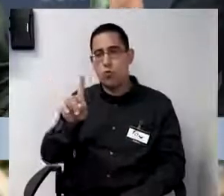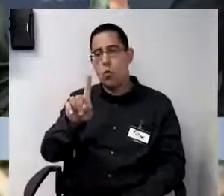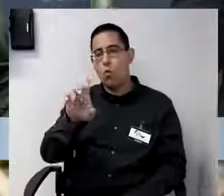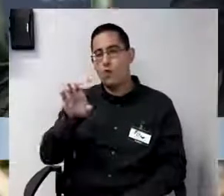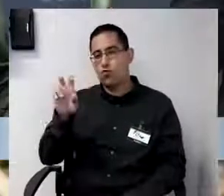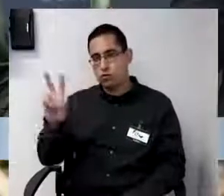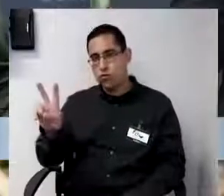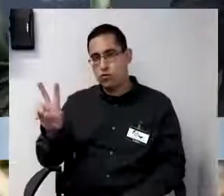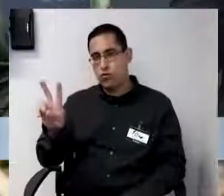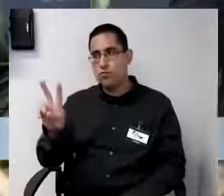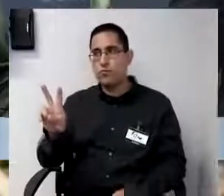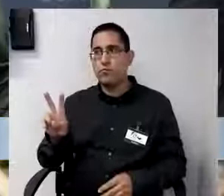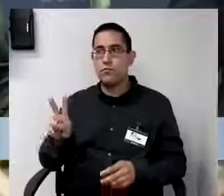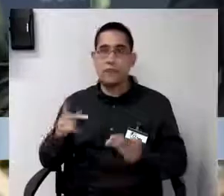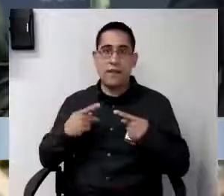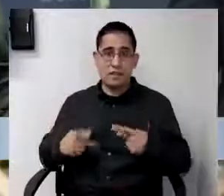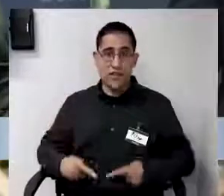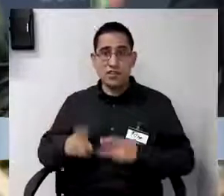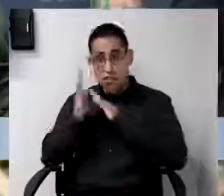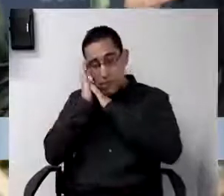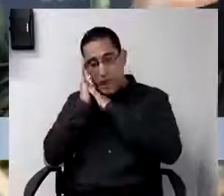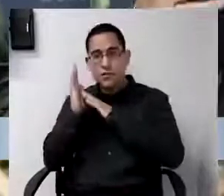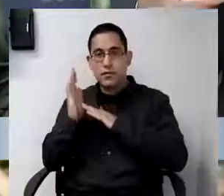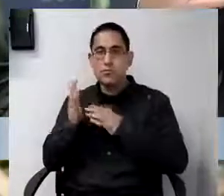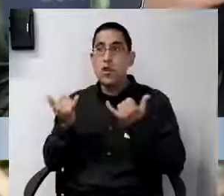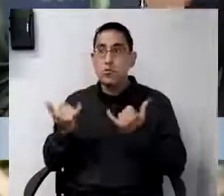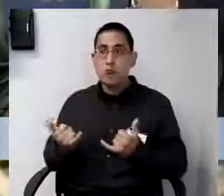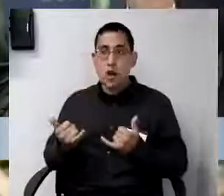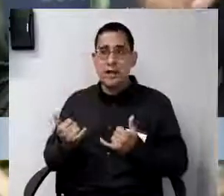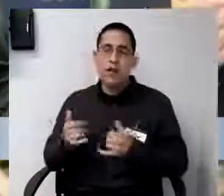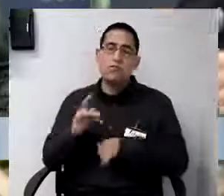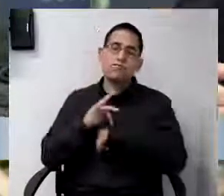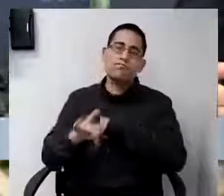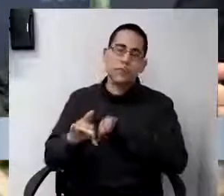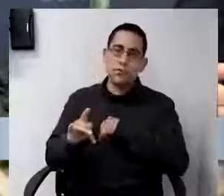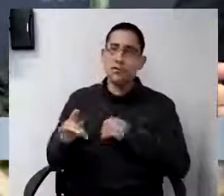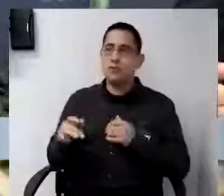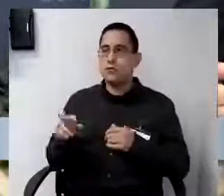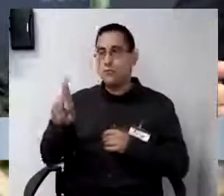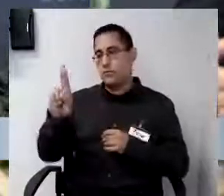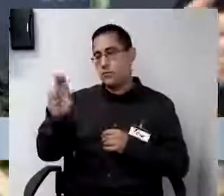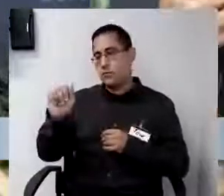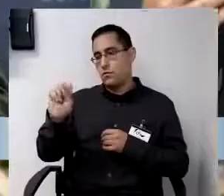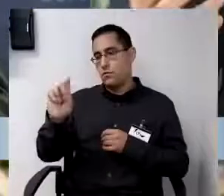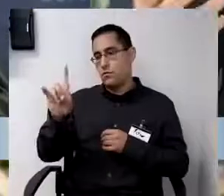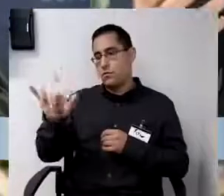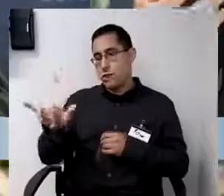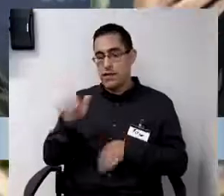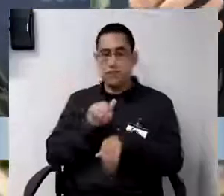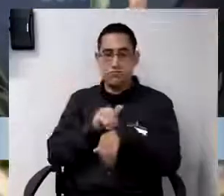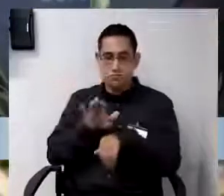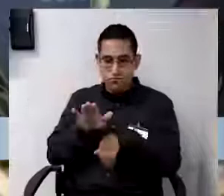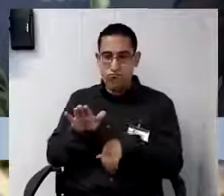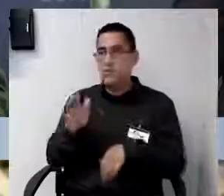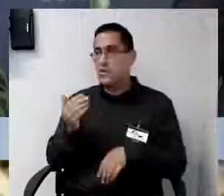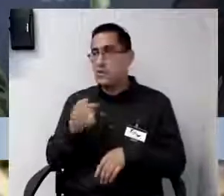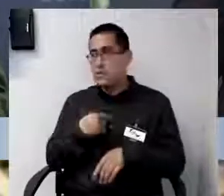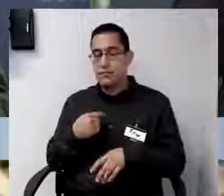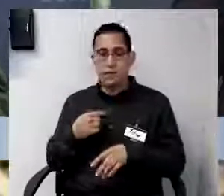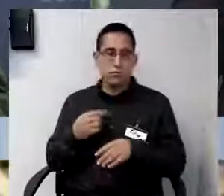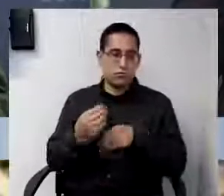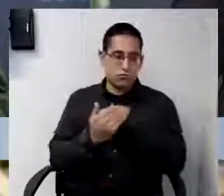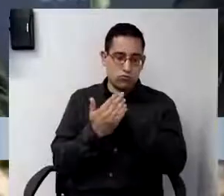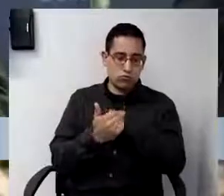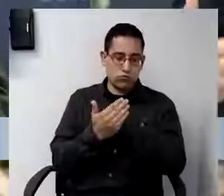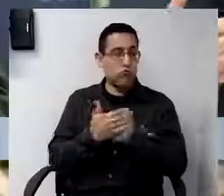beds that are currently empty. So I would, Randy Groom sent me an email this morning and said, Gary, I'm still holding the convention center for